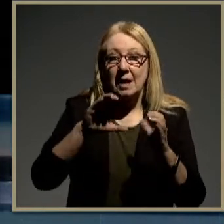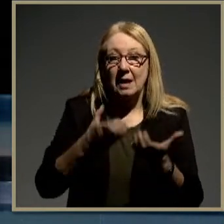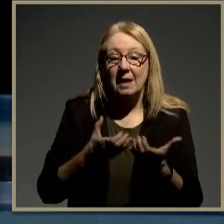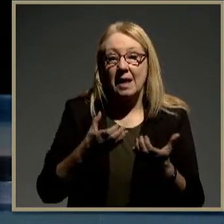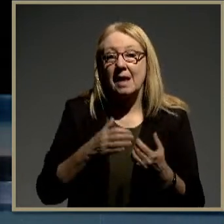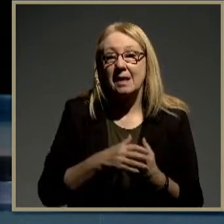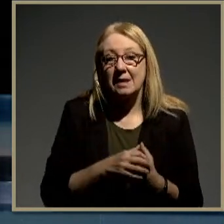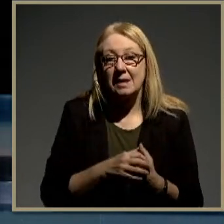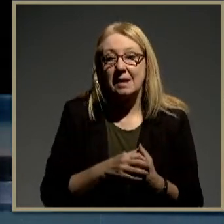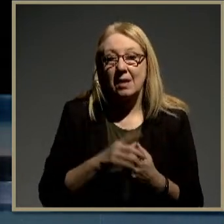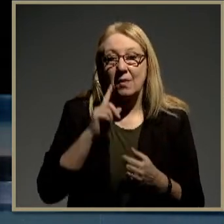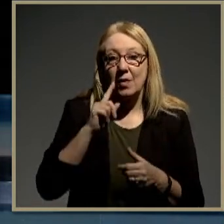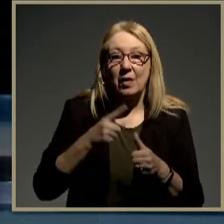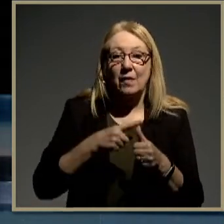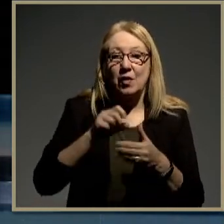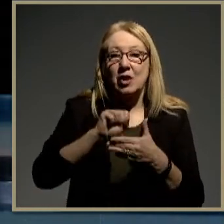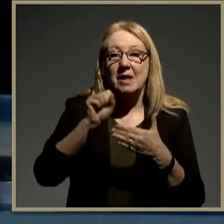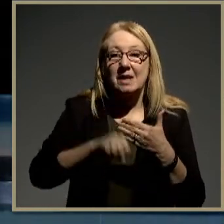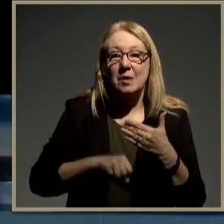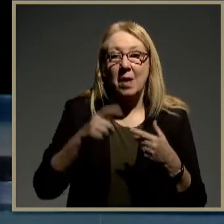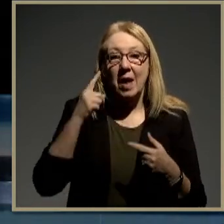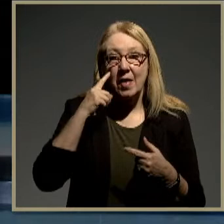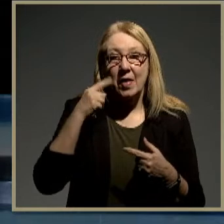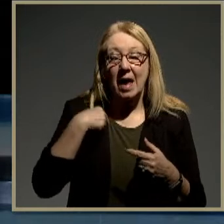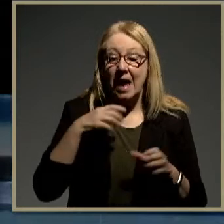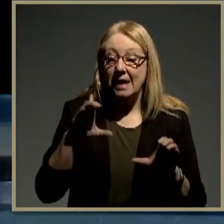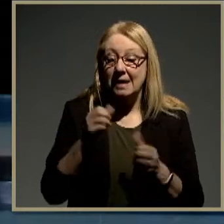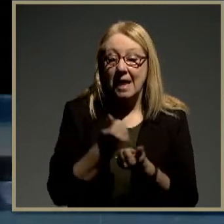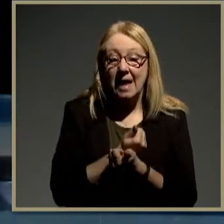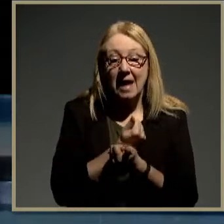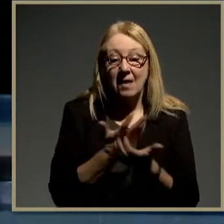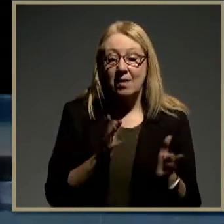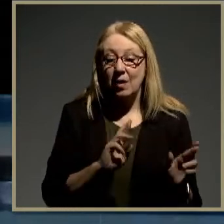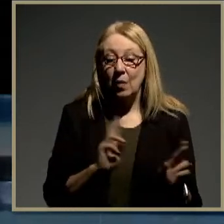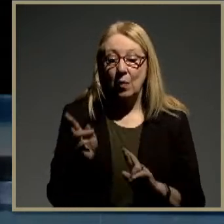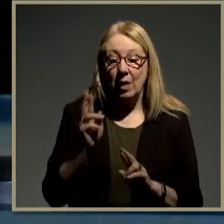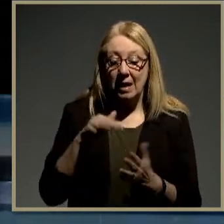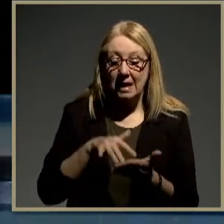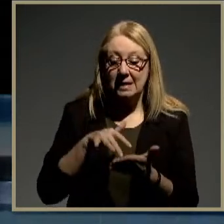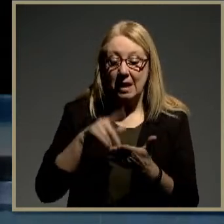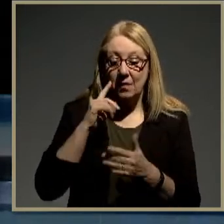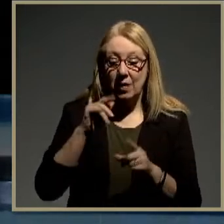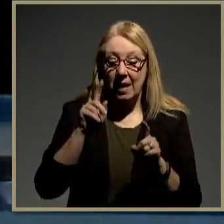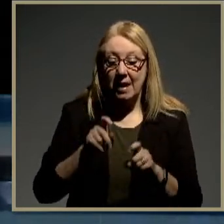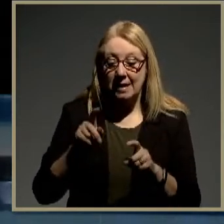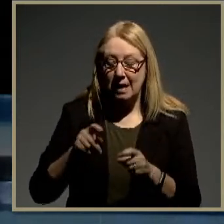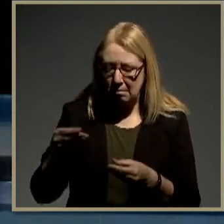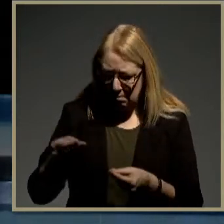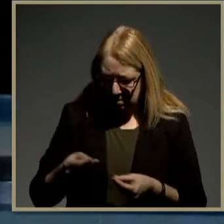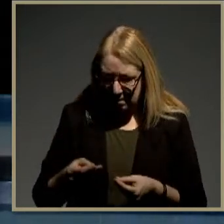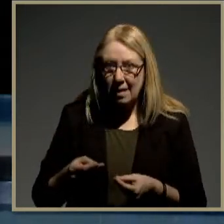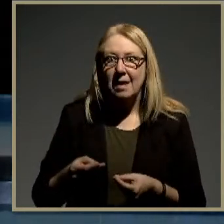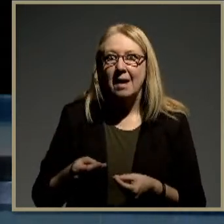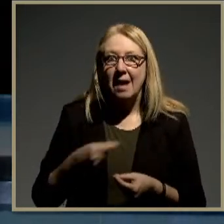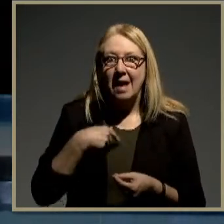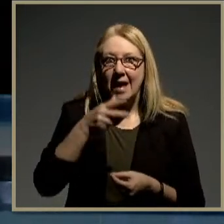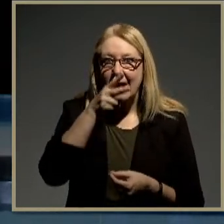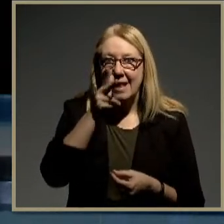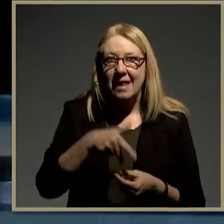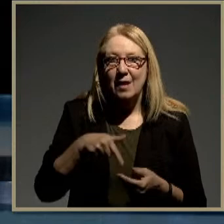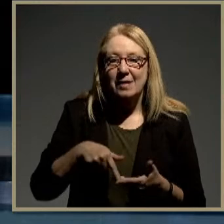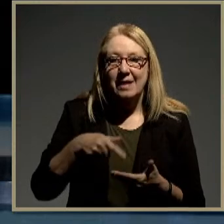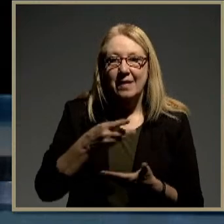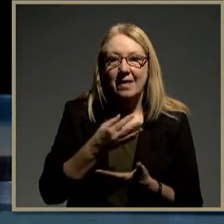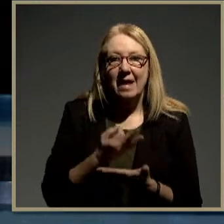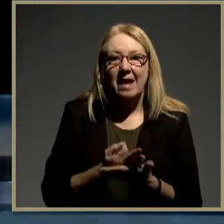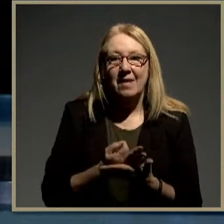class of the semester, you think you did everything you could do to study for that test, and you feel really confident, and you get your grade back, and you're like, what? Like, I thought I knew this. And